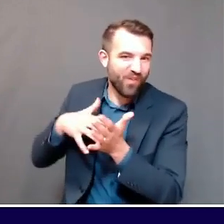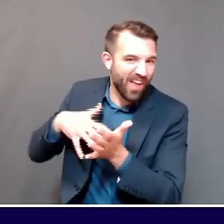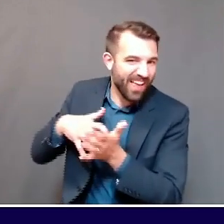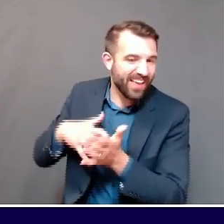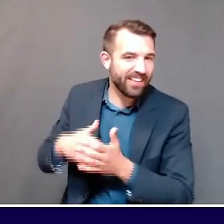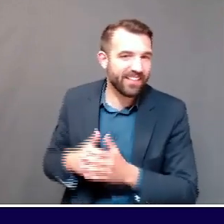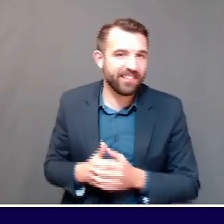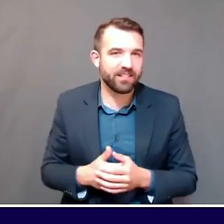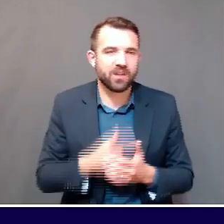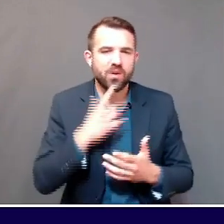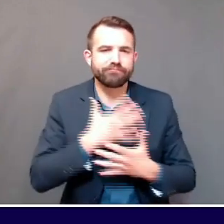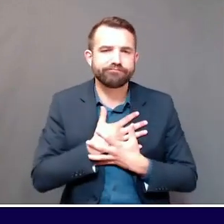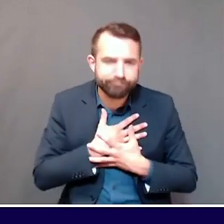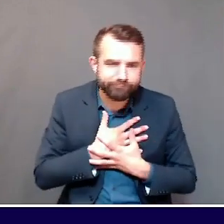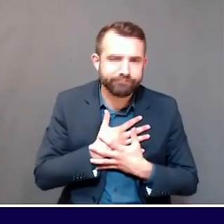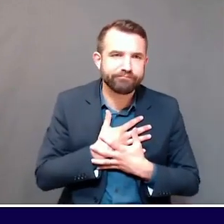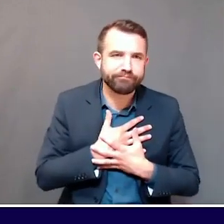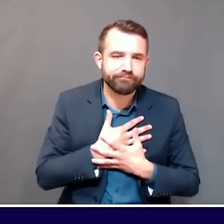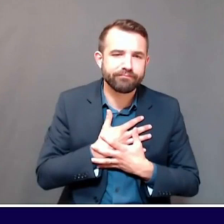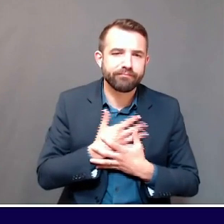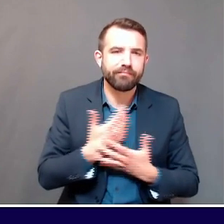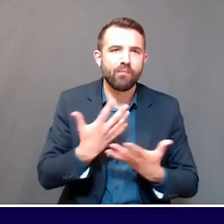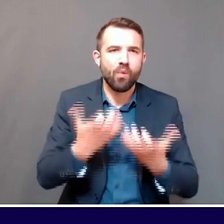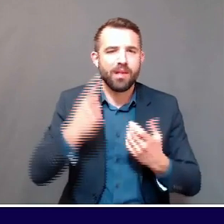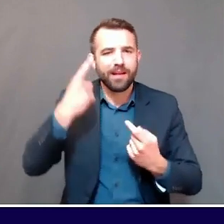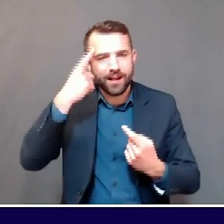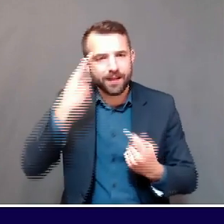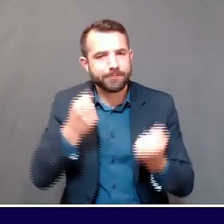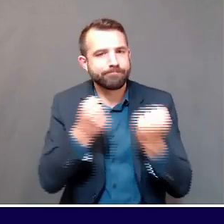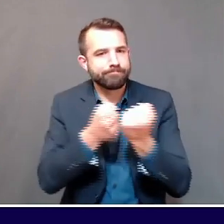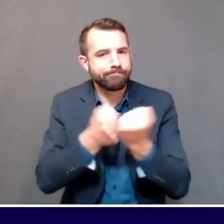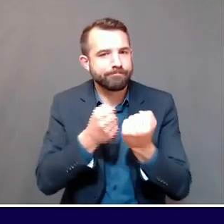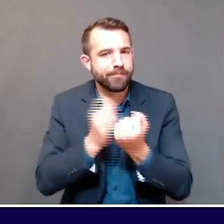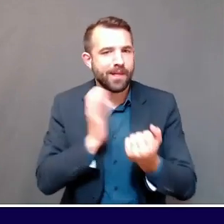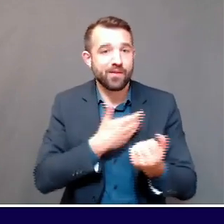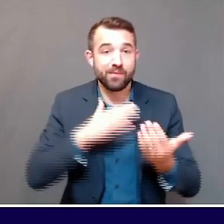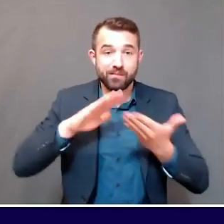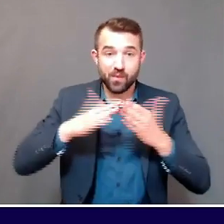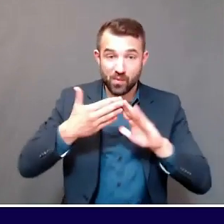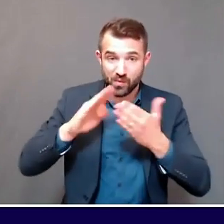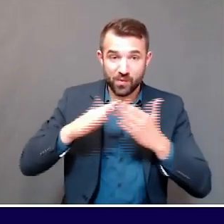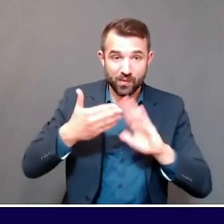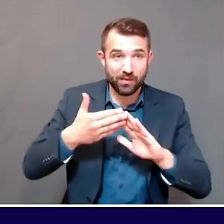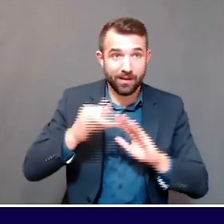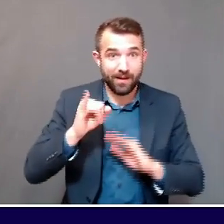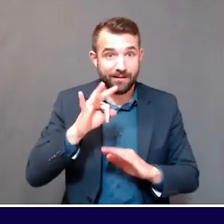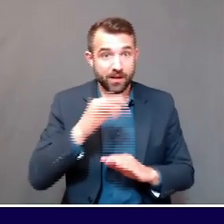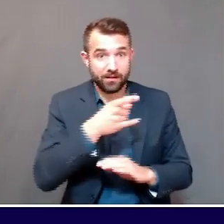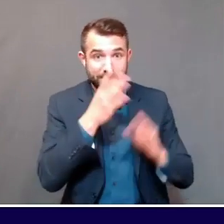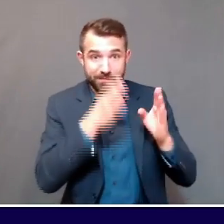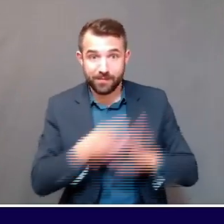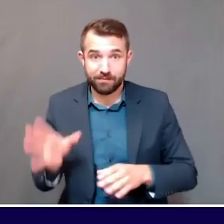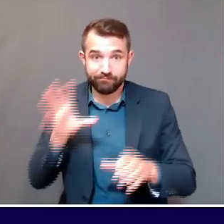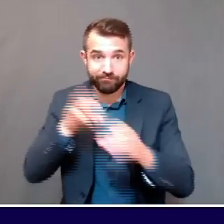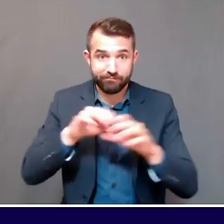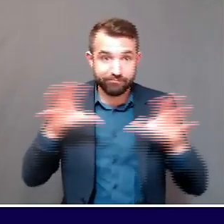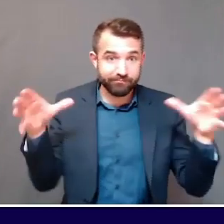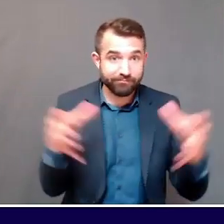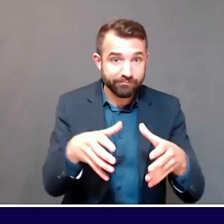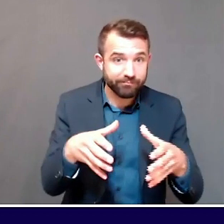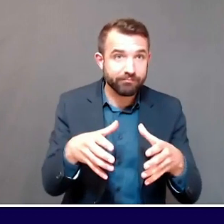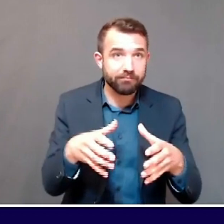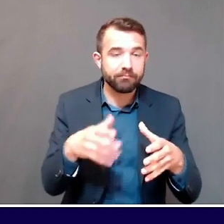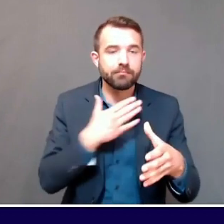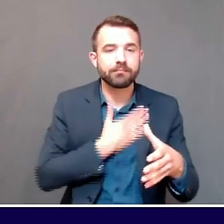truly ask, in the spirit of community, if you're going to be out attending a mass gathering, please do everything you can to